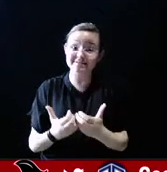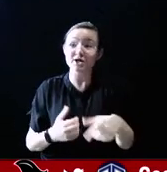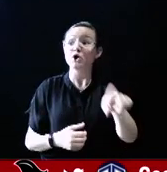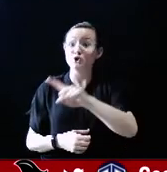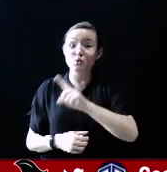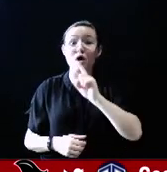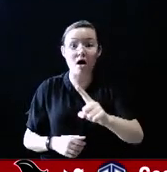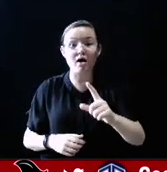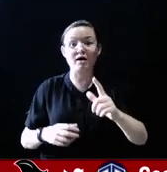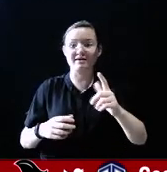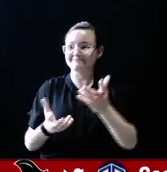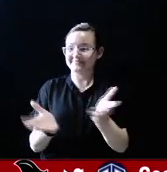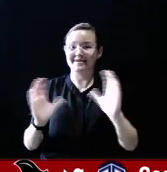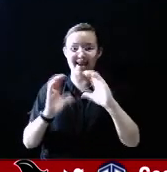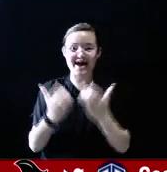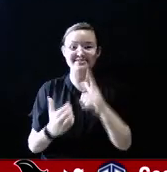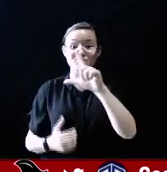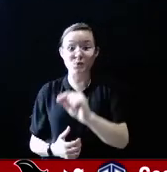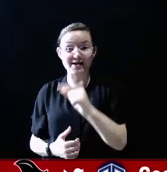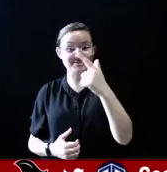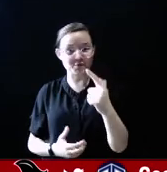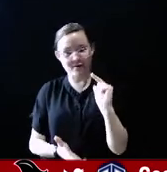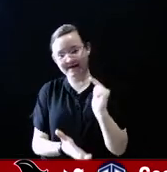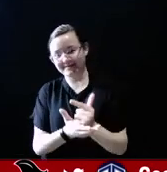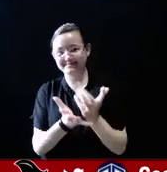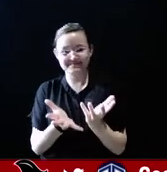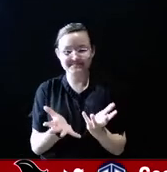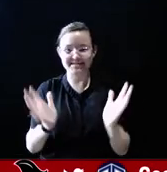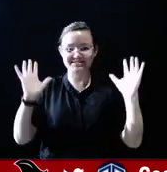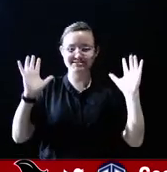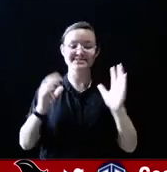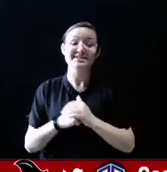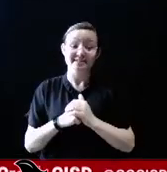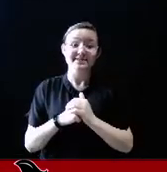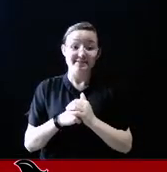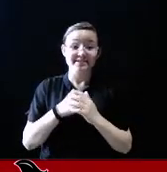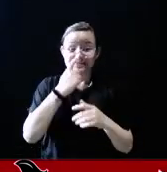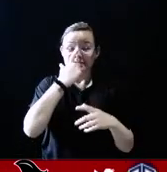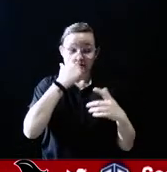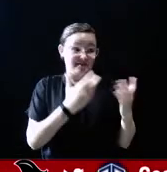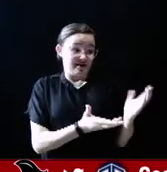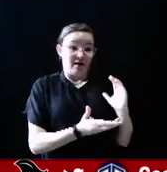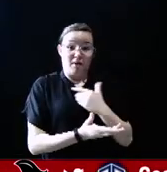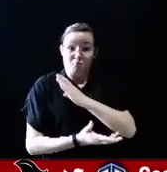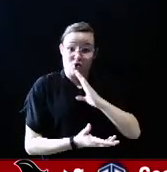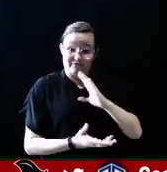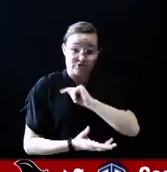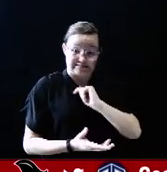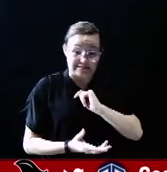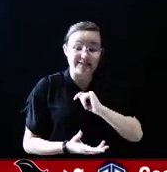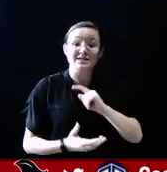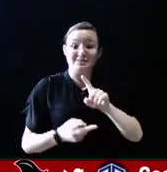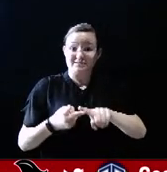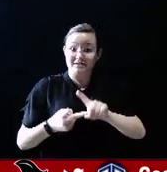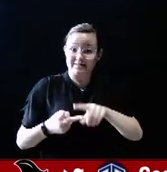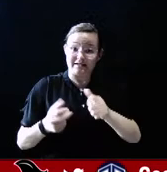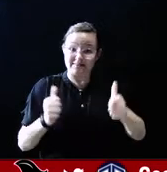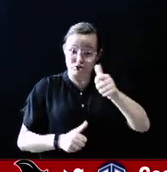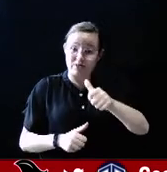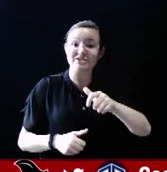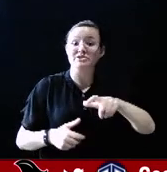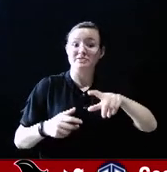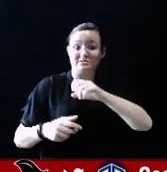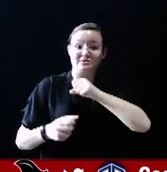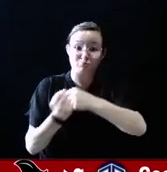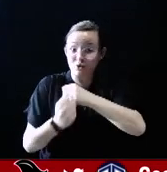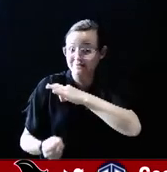you are the graduating class of 2021. On behalf of our Board of Trustees, administration, as well as your teachers and support